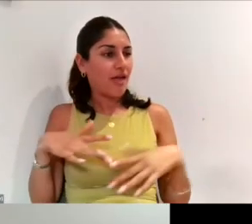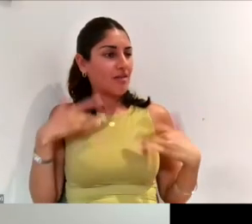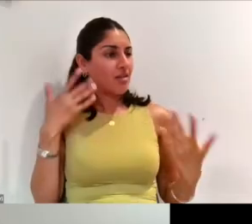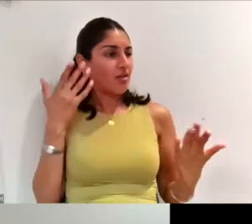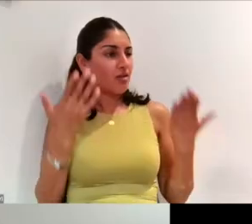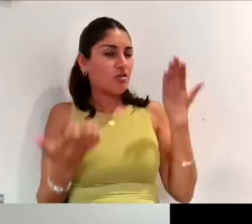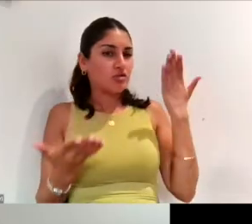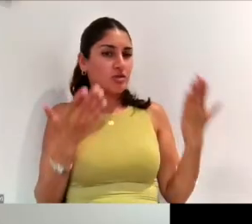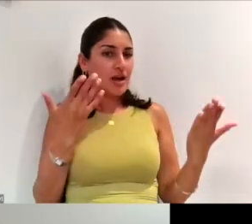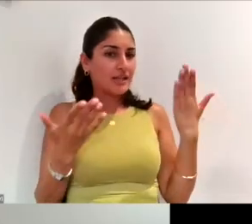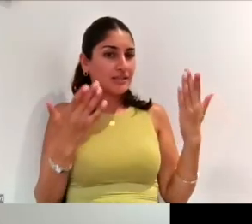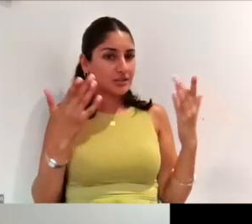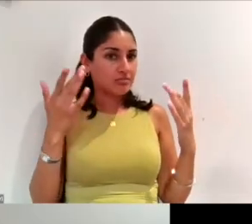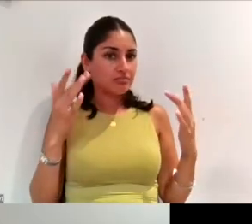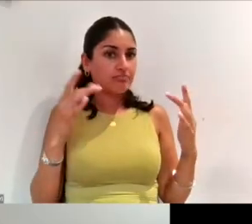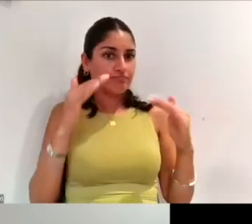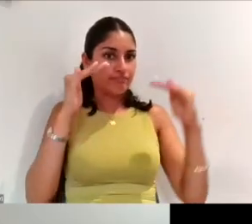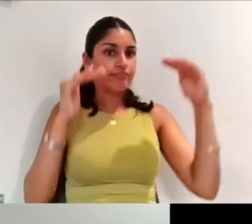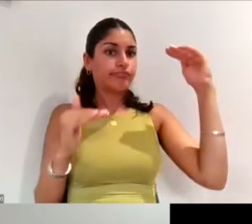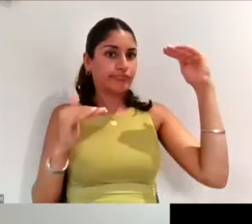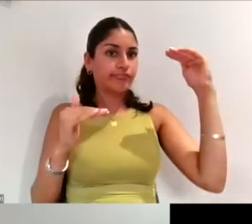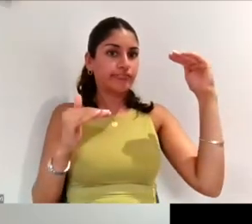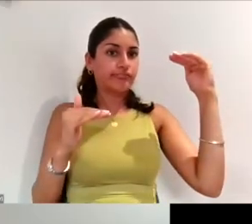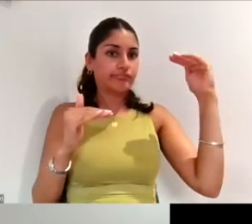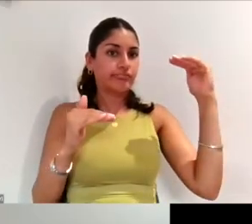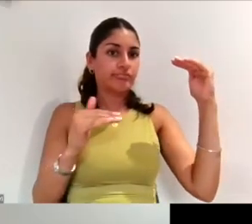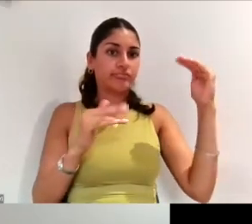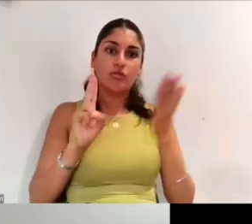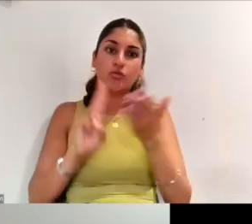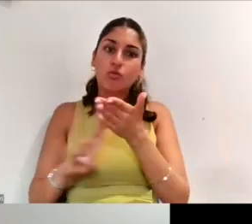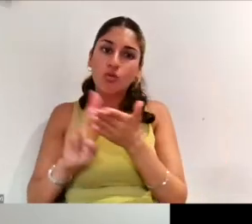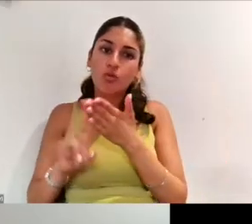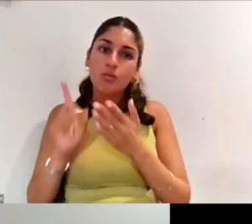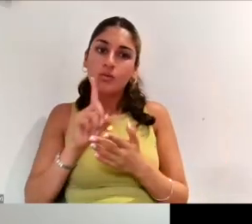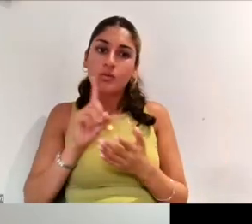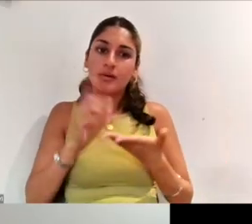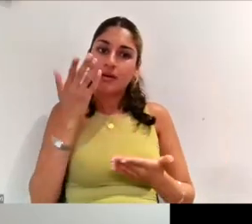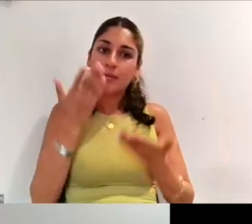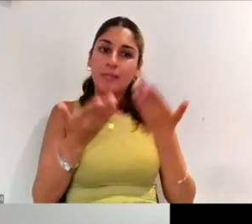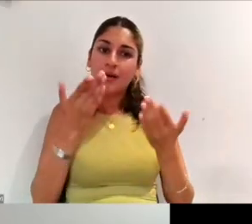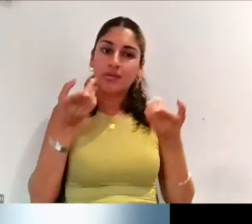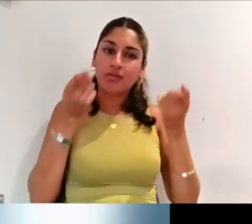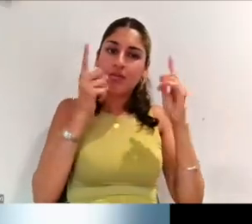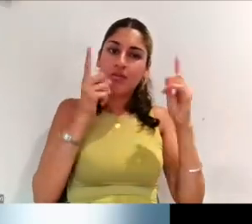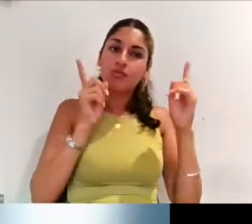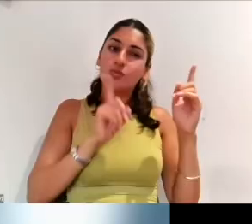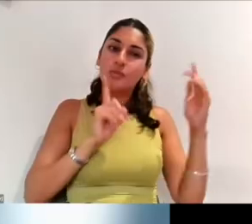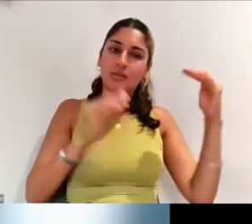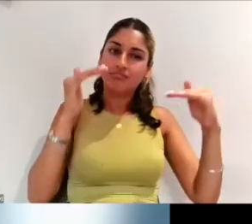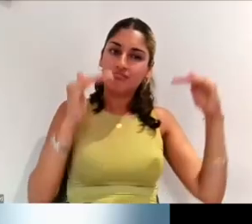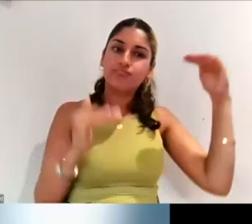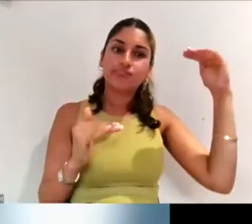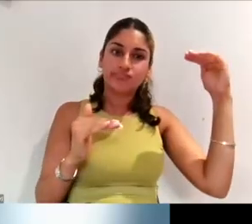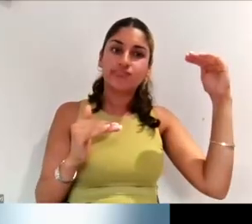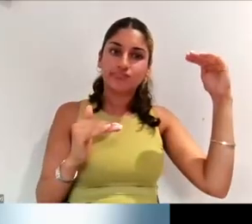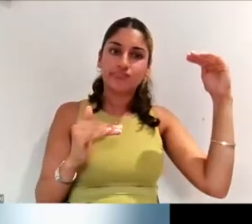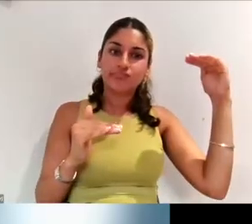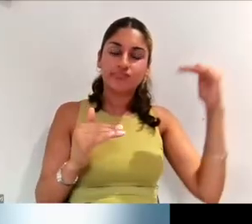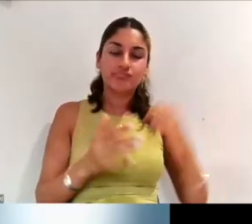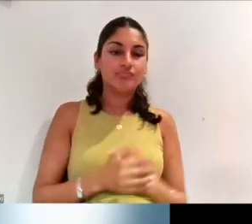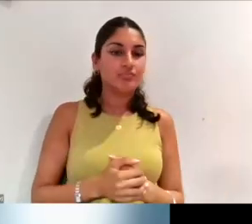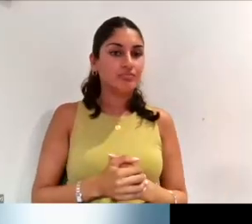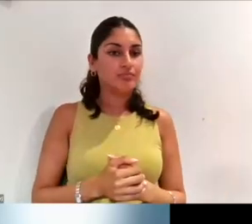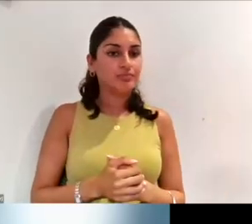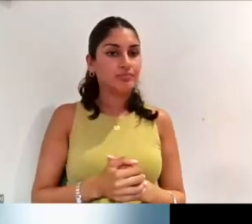me, and I think that was sort of the starting point really. Yeah. But it's it's an incredible, and